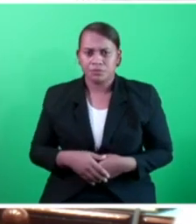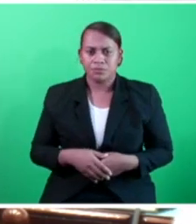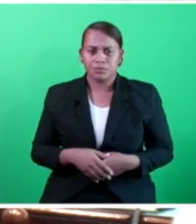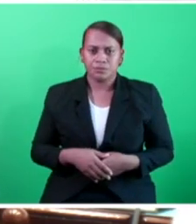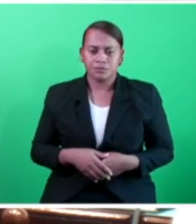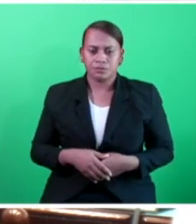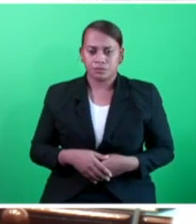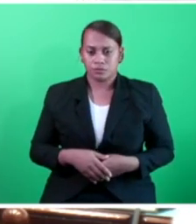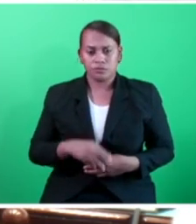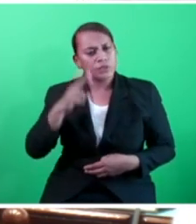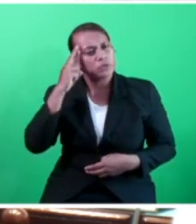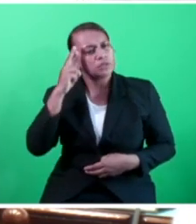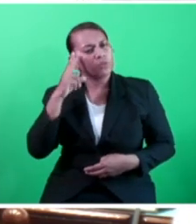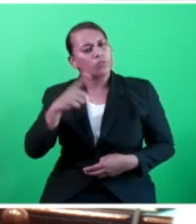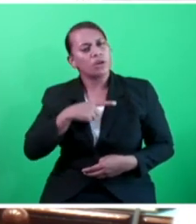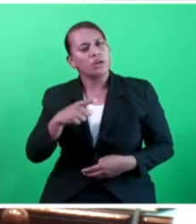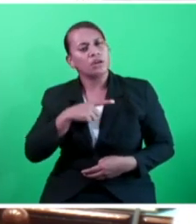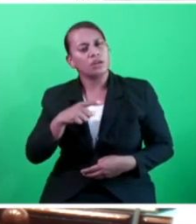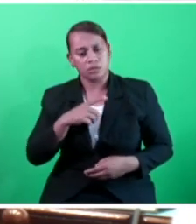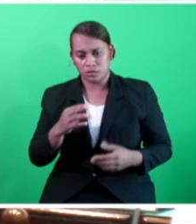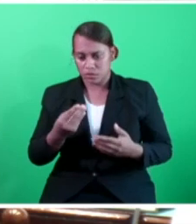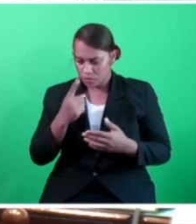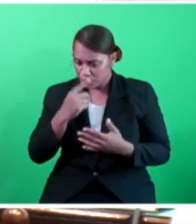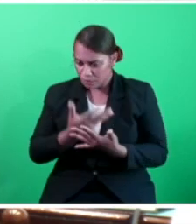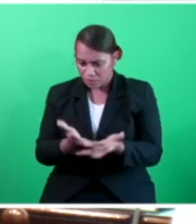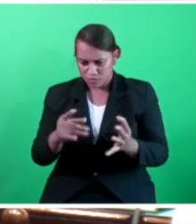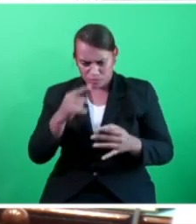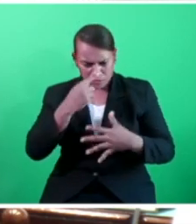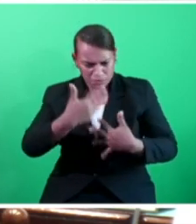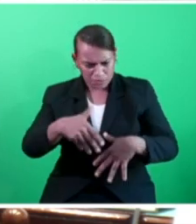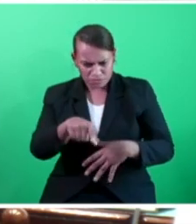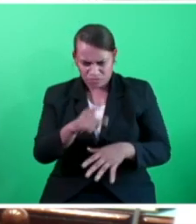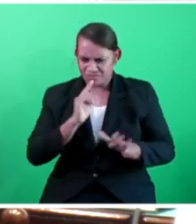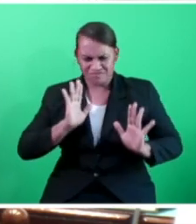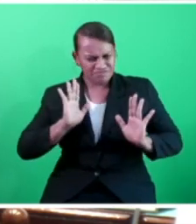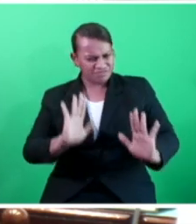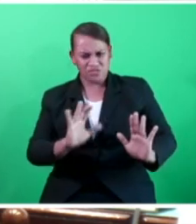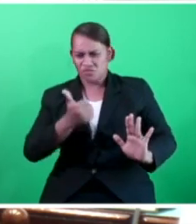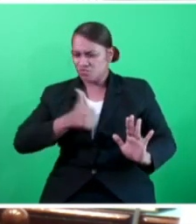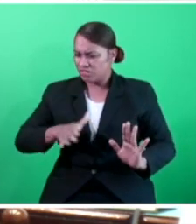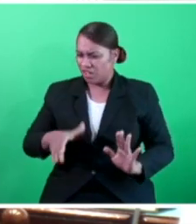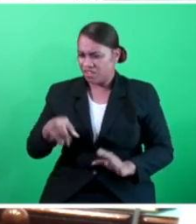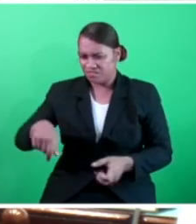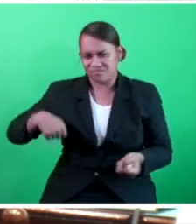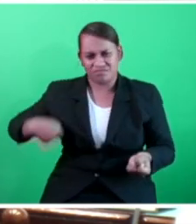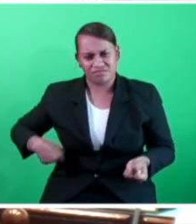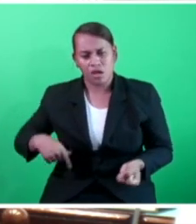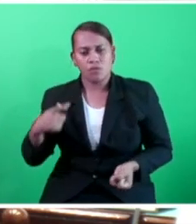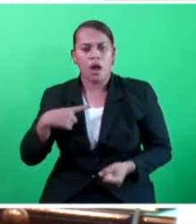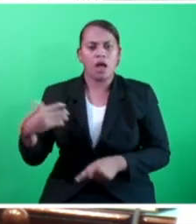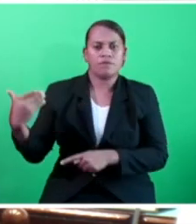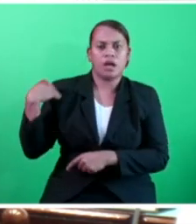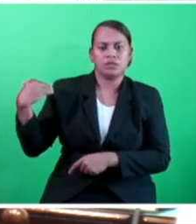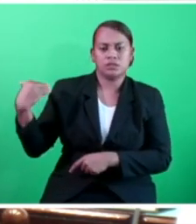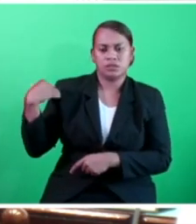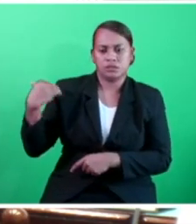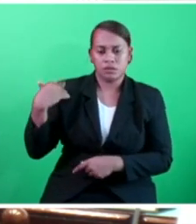asked to ban the use of this was its effect on health, effect on